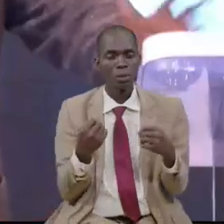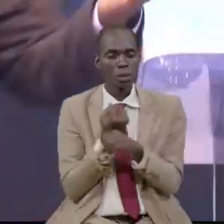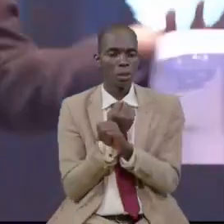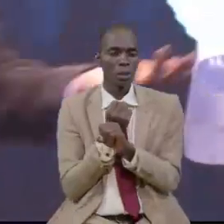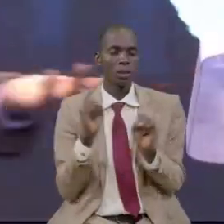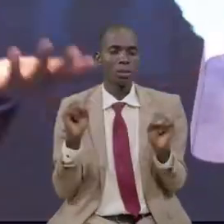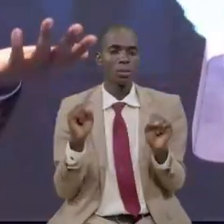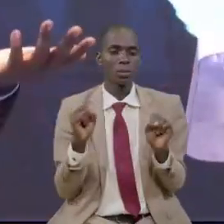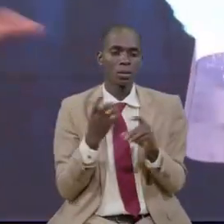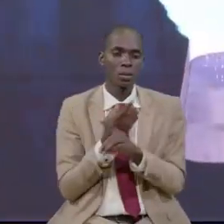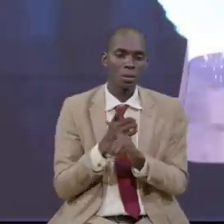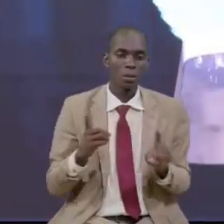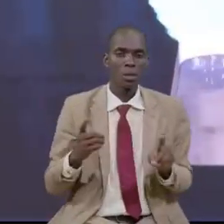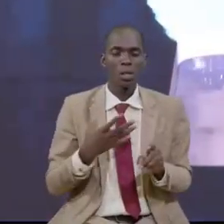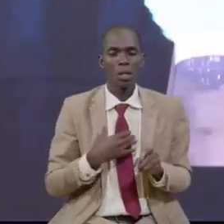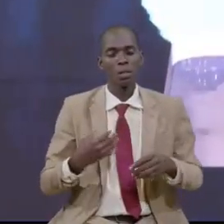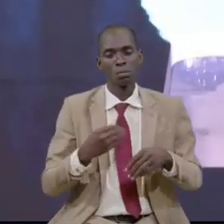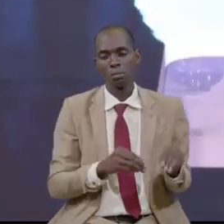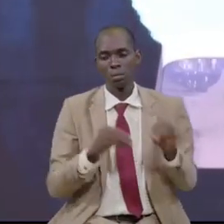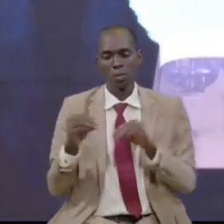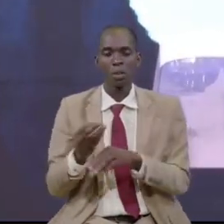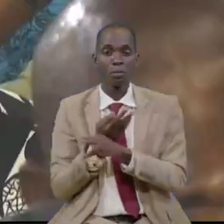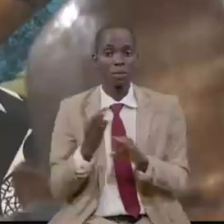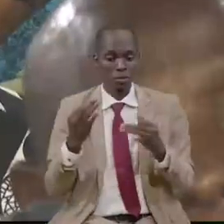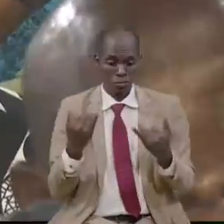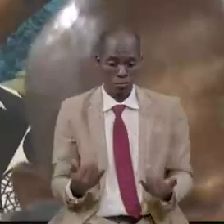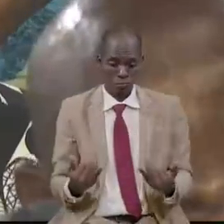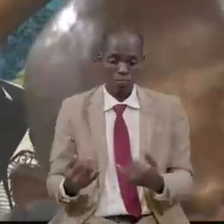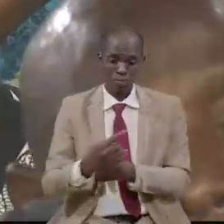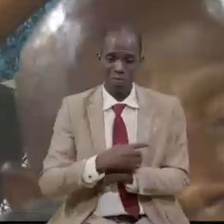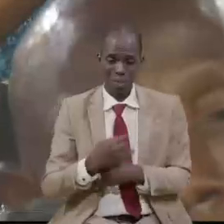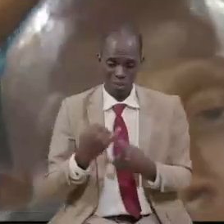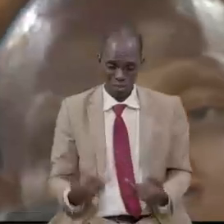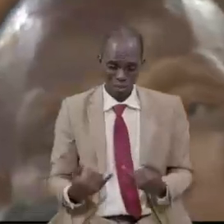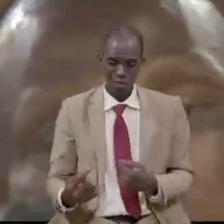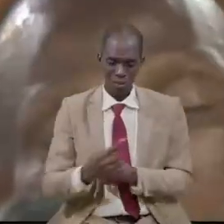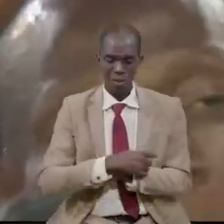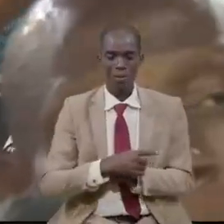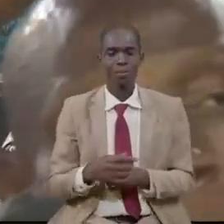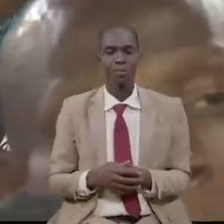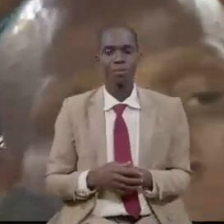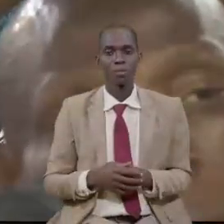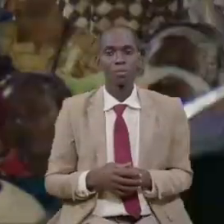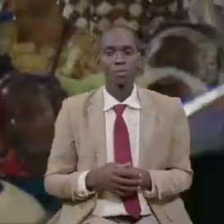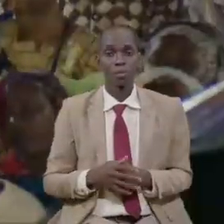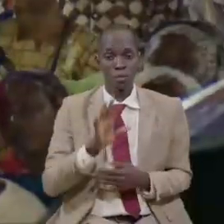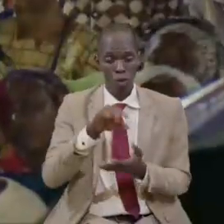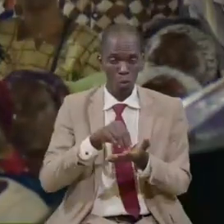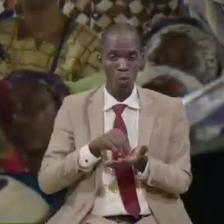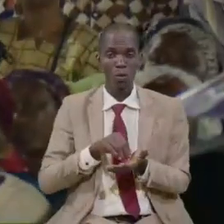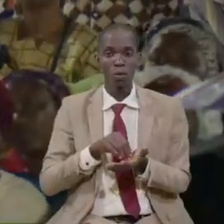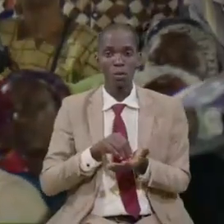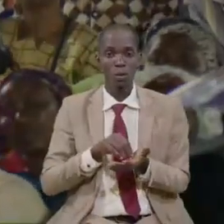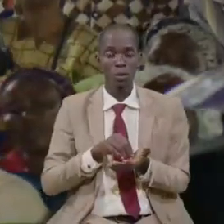was set free today today your own you pick it up